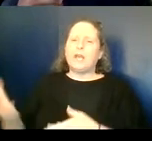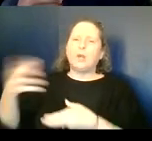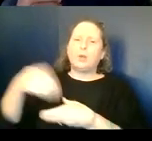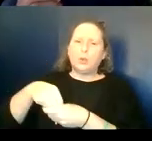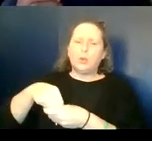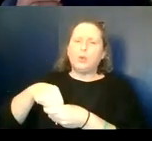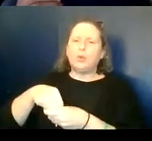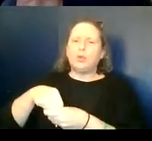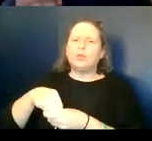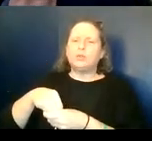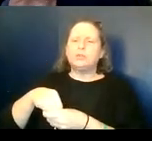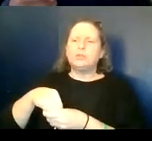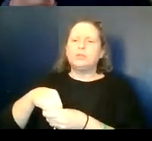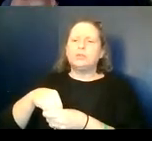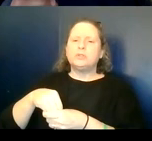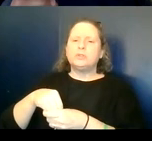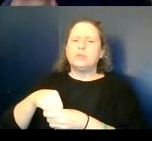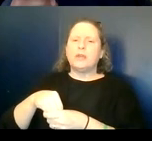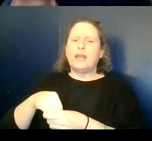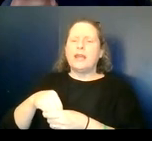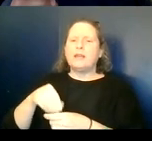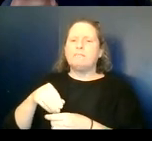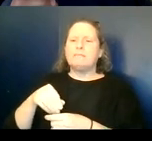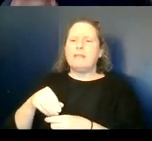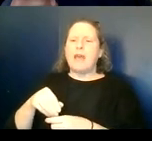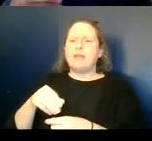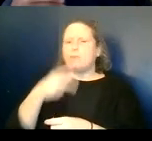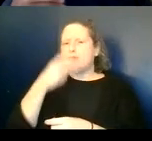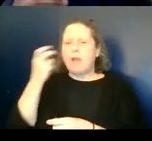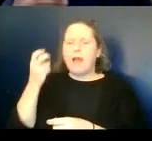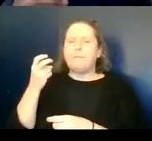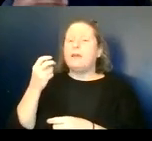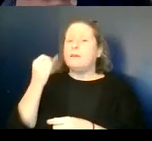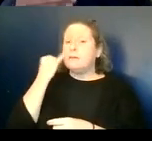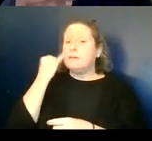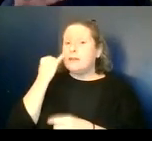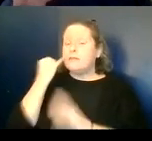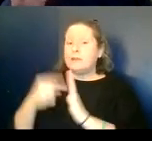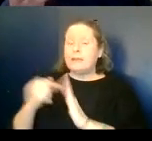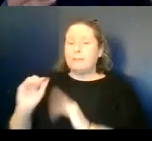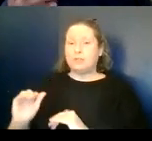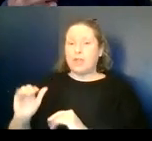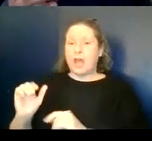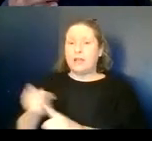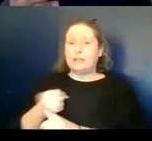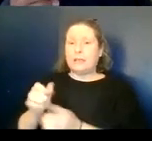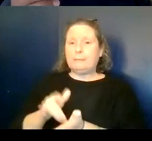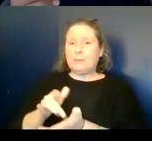in child abuse, you are grooming a child to take